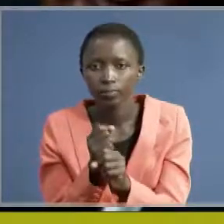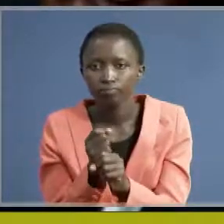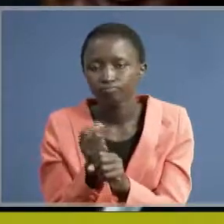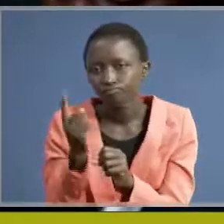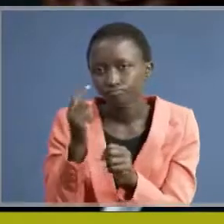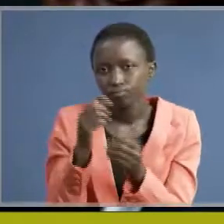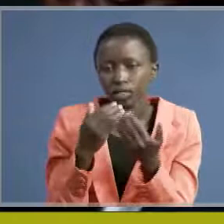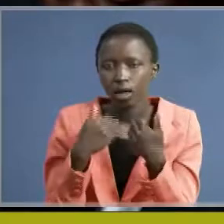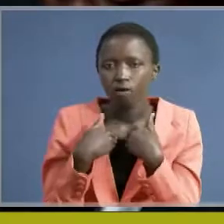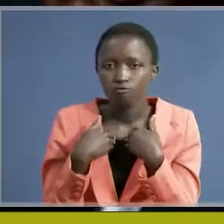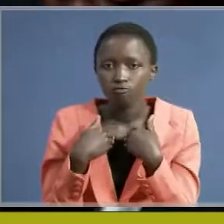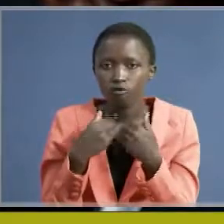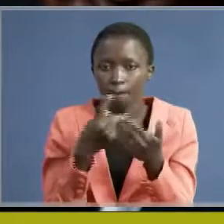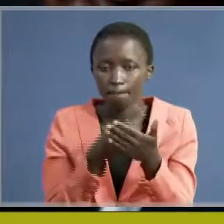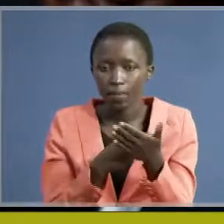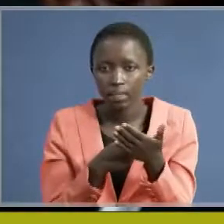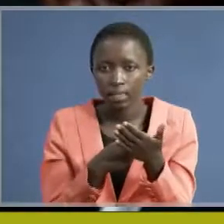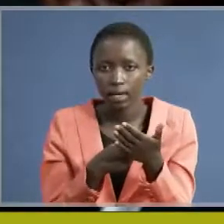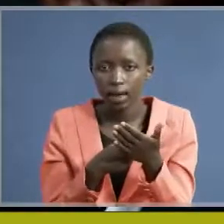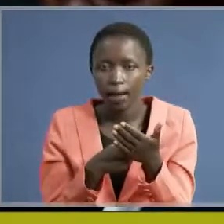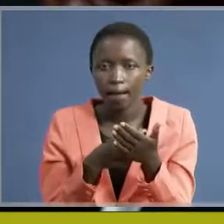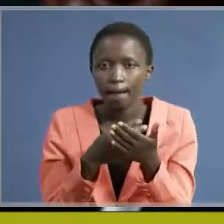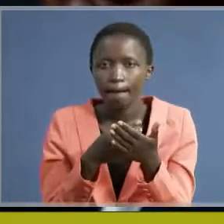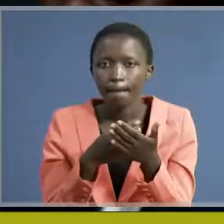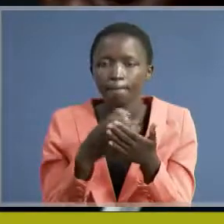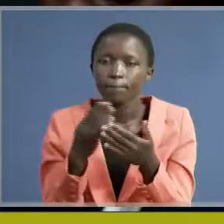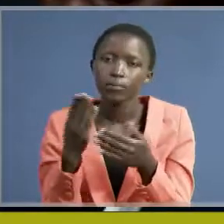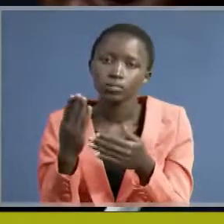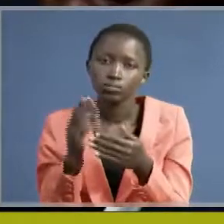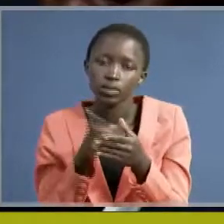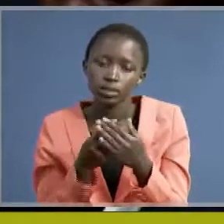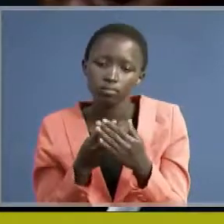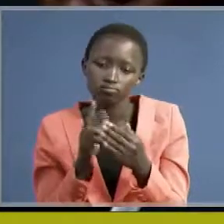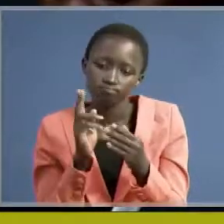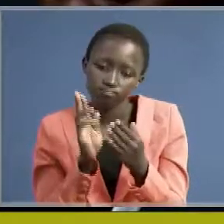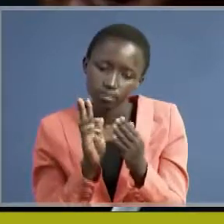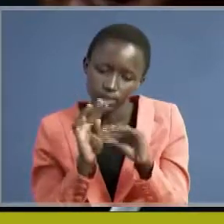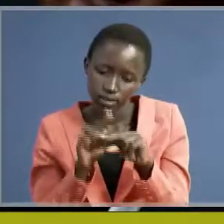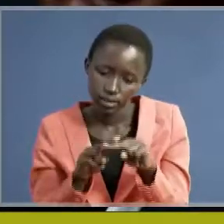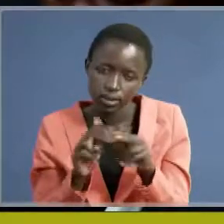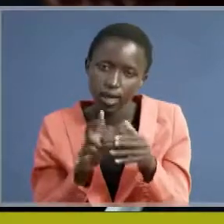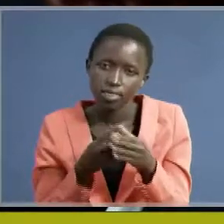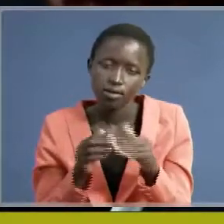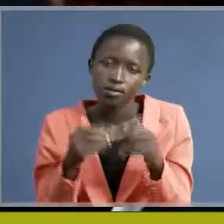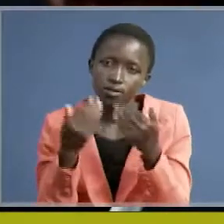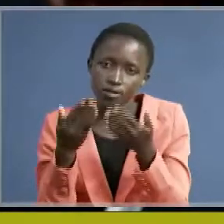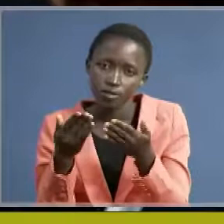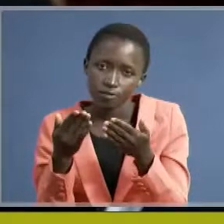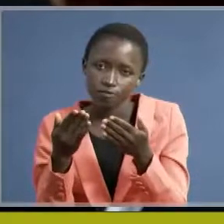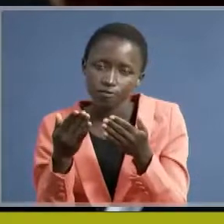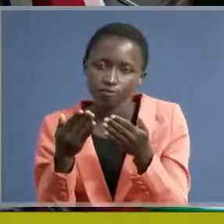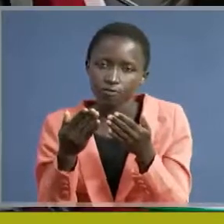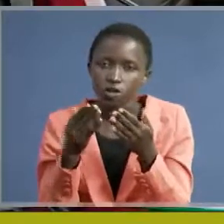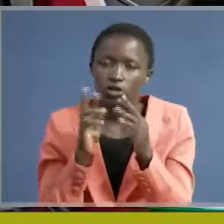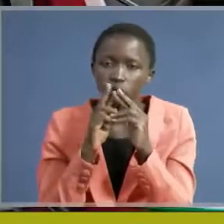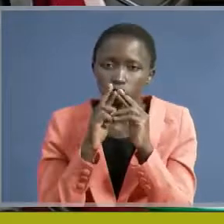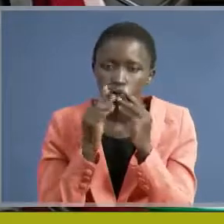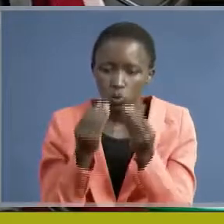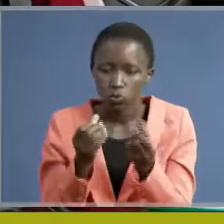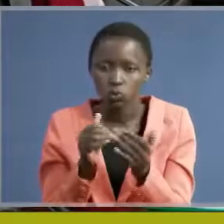with the pricing. In that committee where they sit down, they give us a feedback on the parameters they looked at. Price